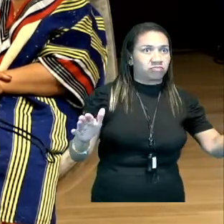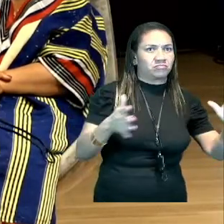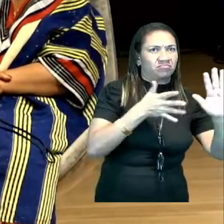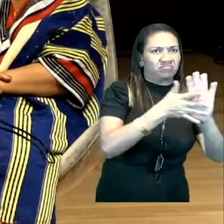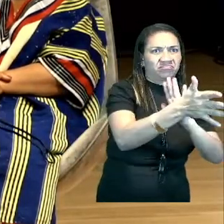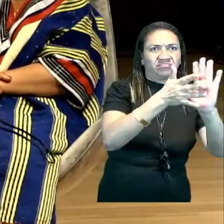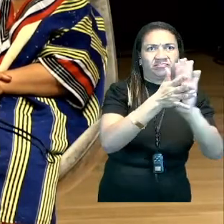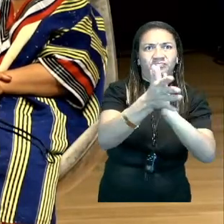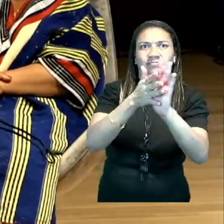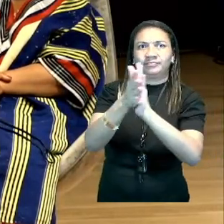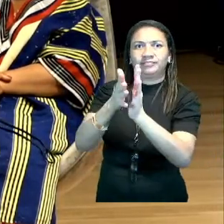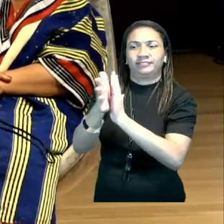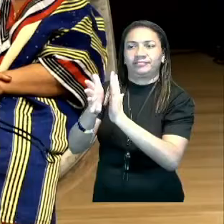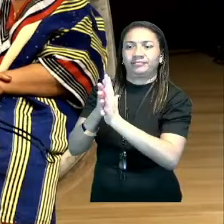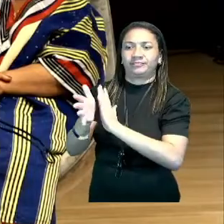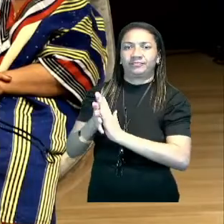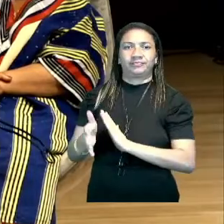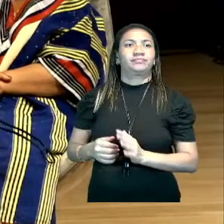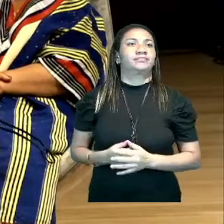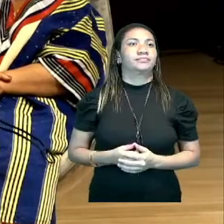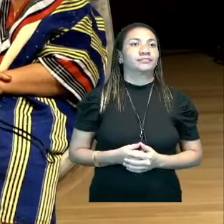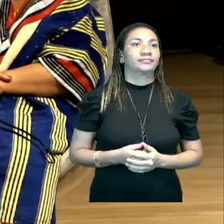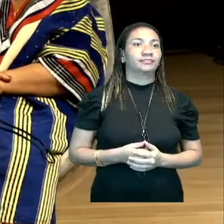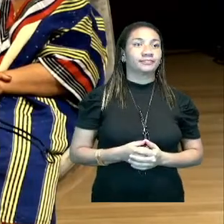up doors.